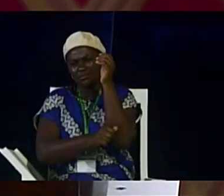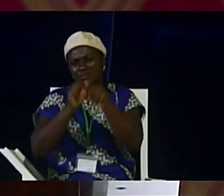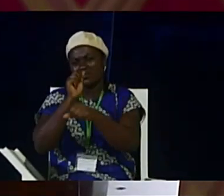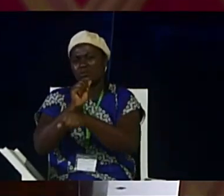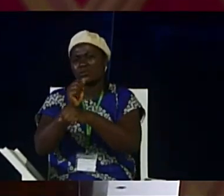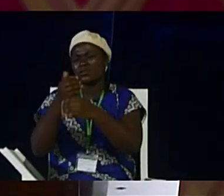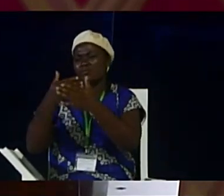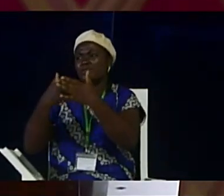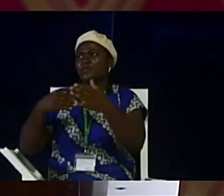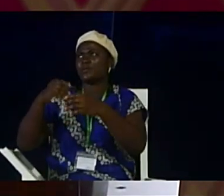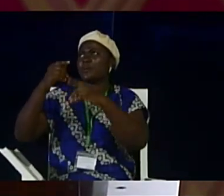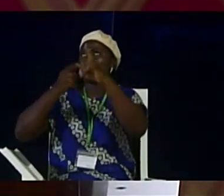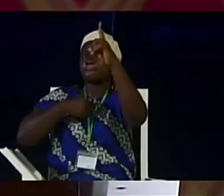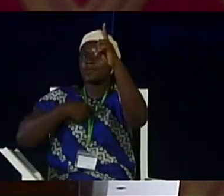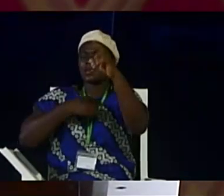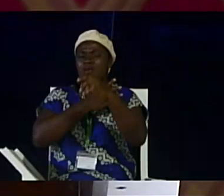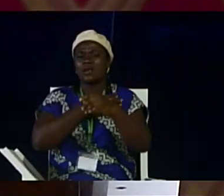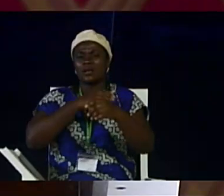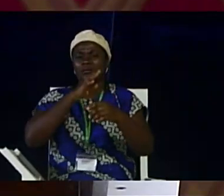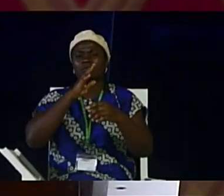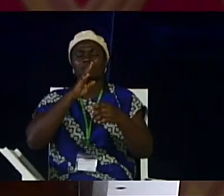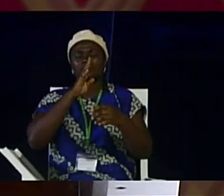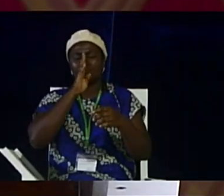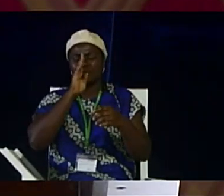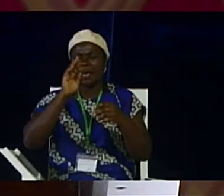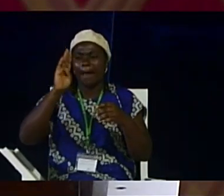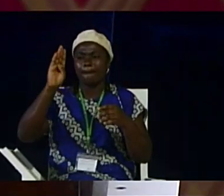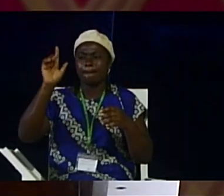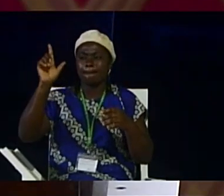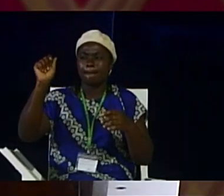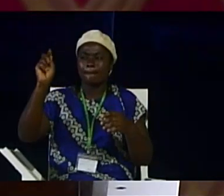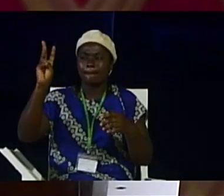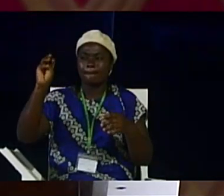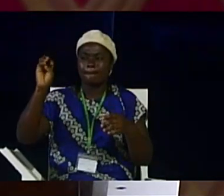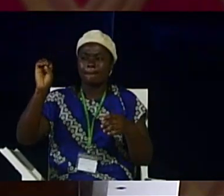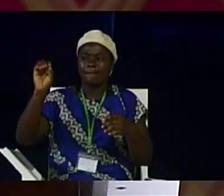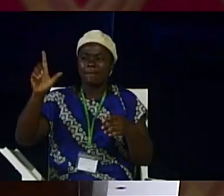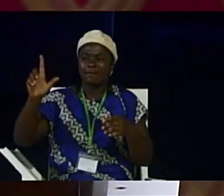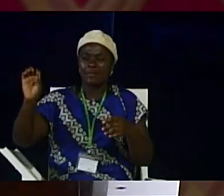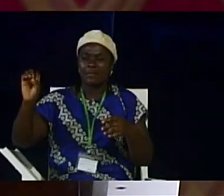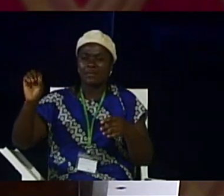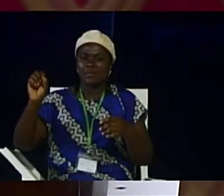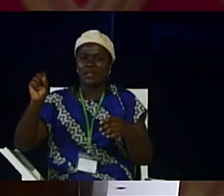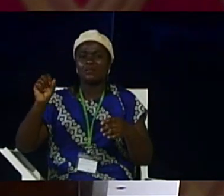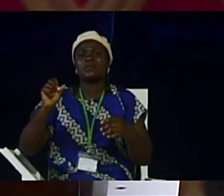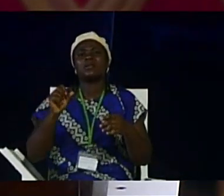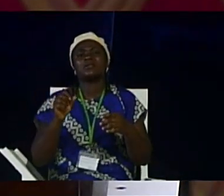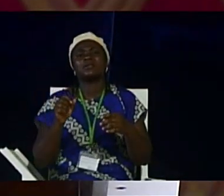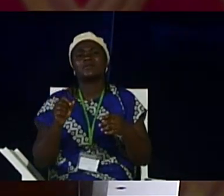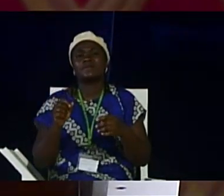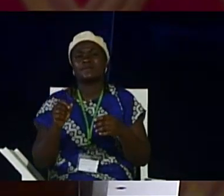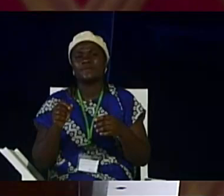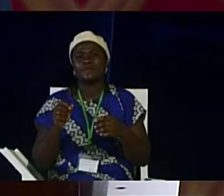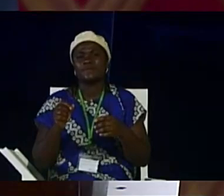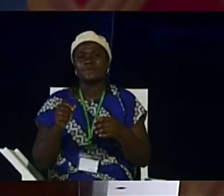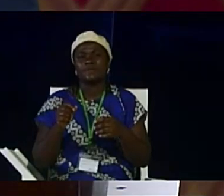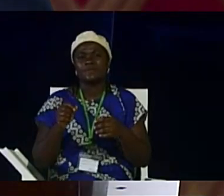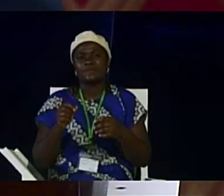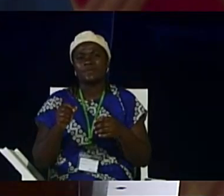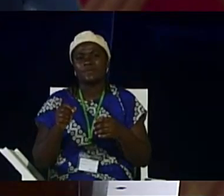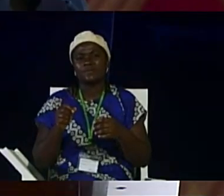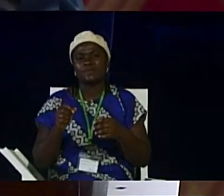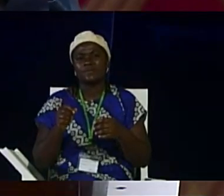be blameless. I then would like for you to look with me, please, at 2 Corinthians chapter